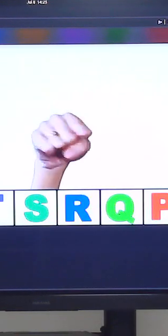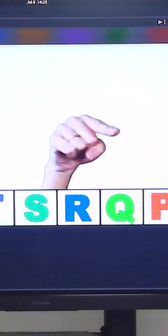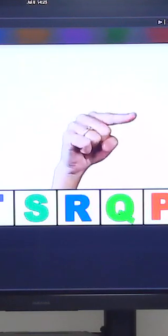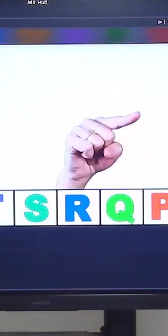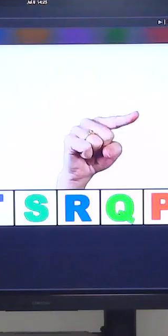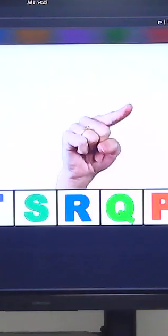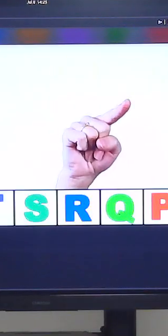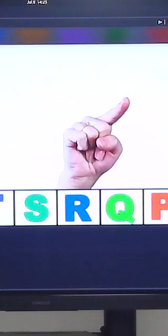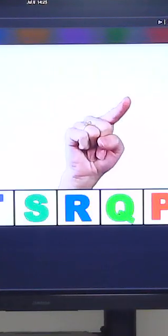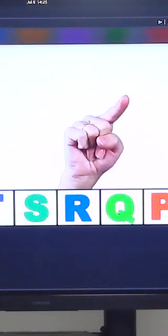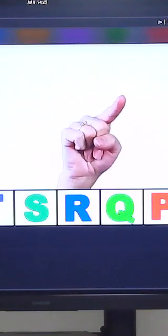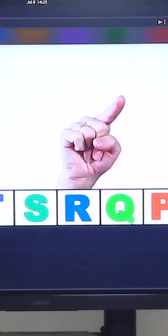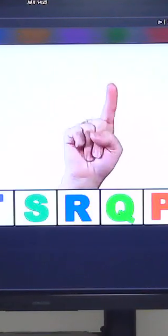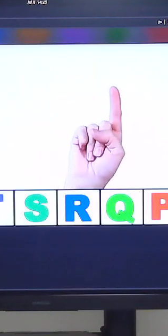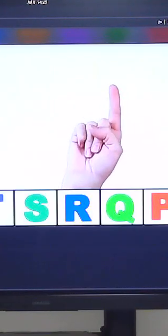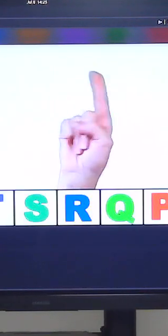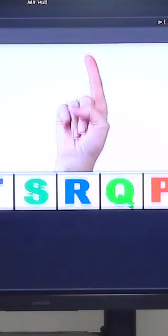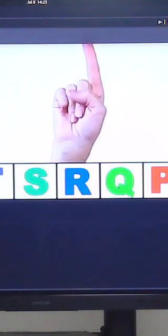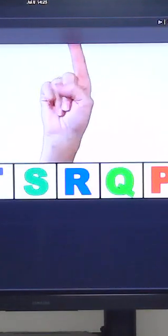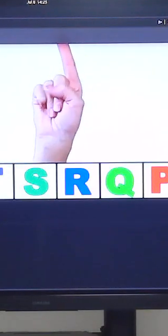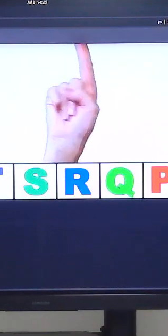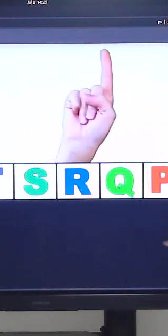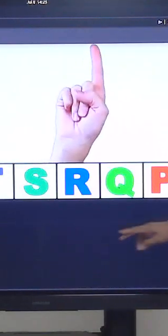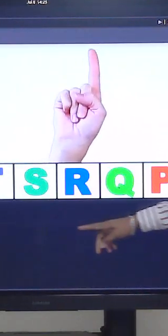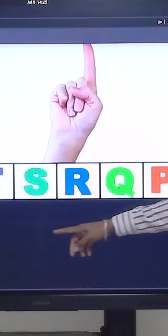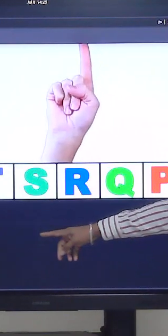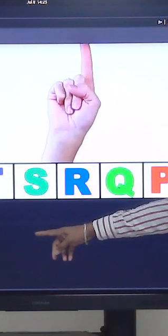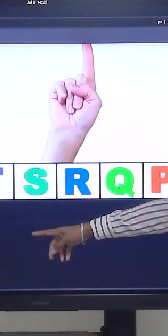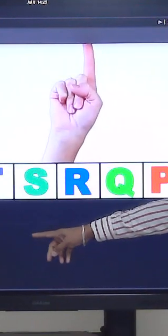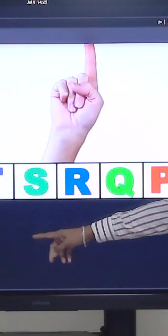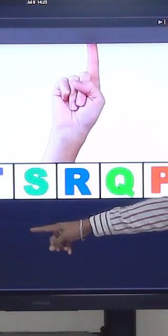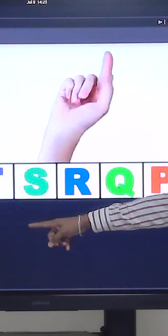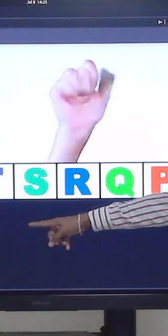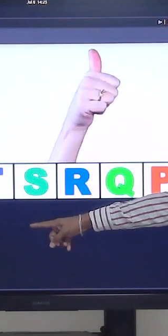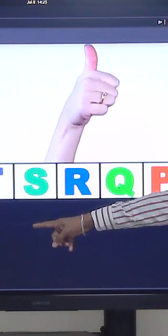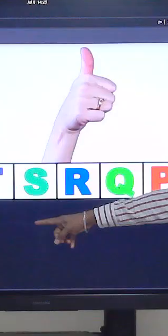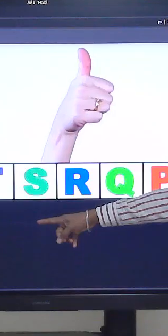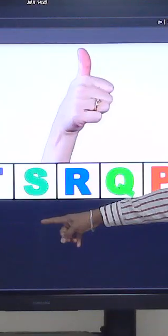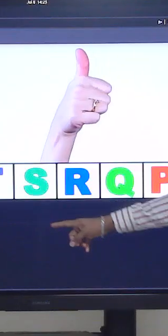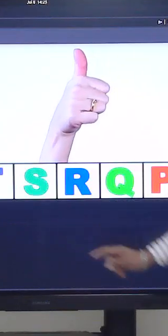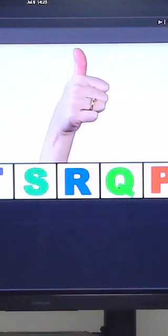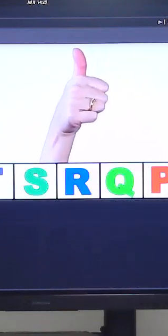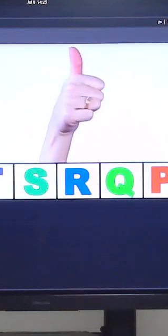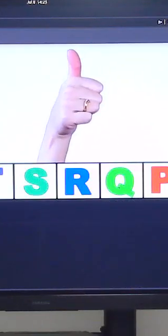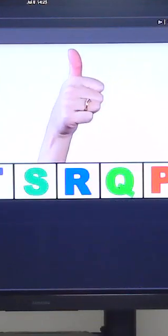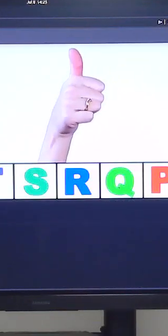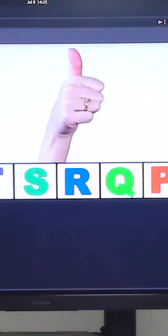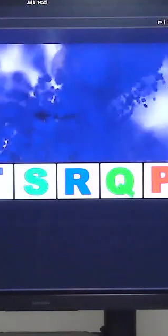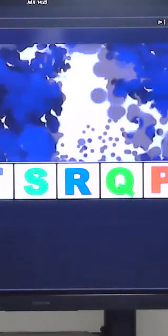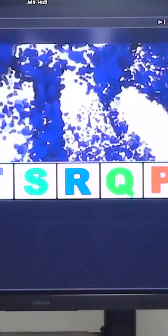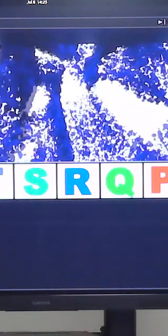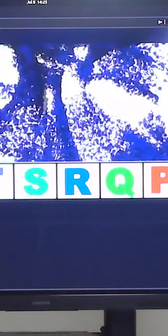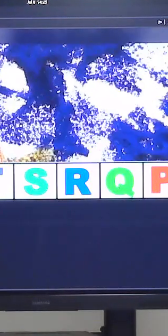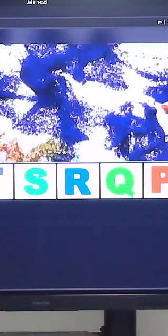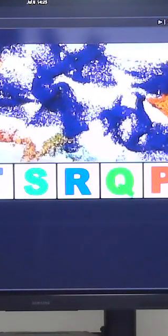frames what she's showing. Yeah. You can see that the output is coming here. Let's get started.